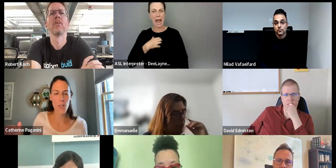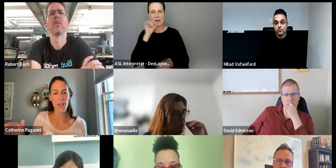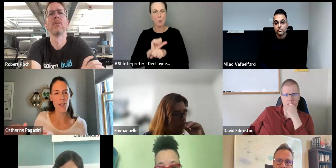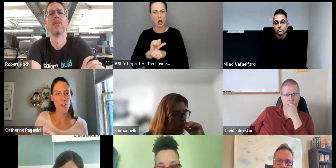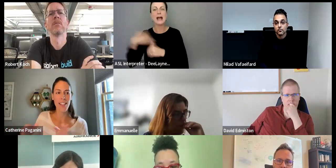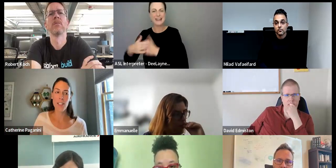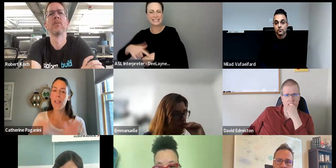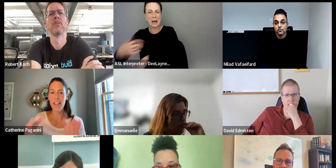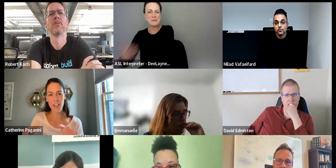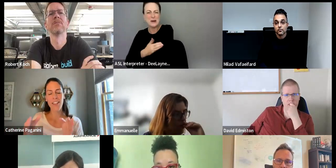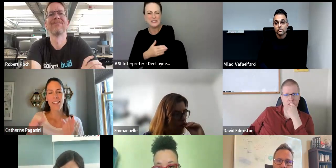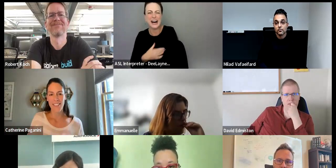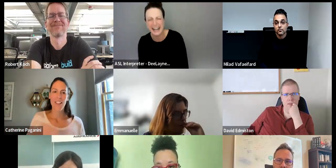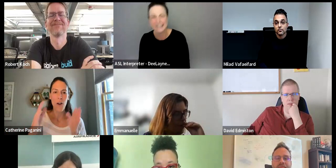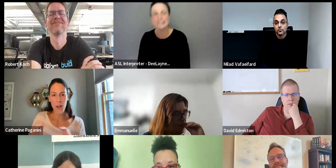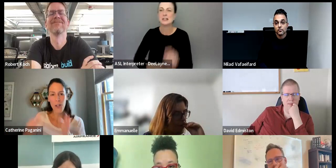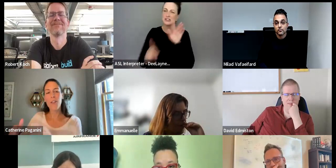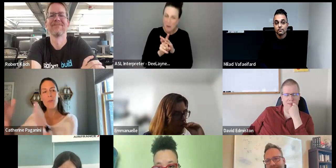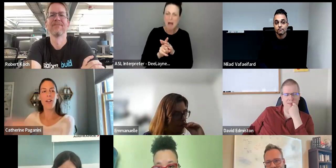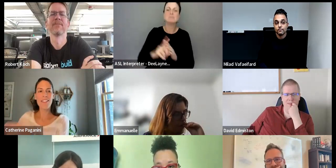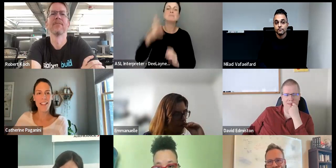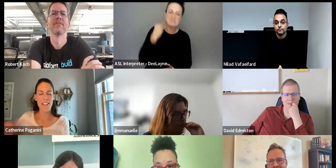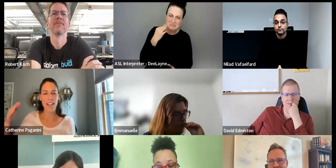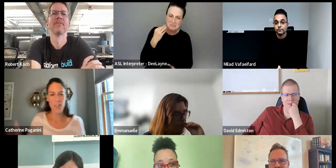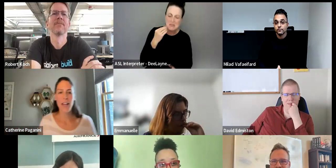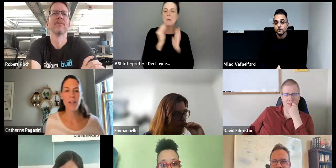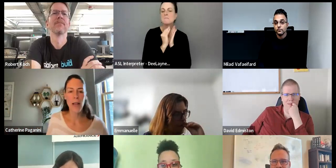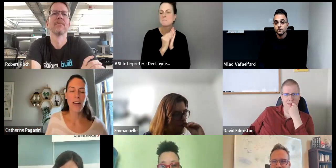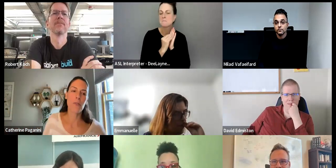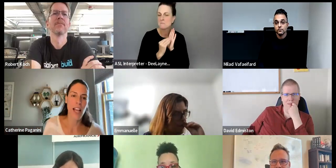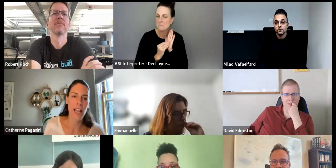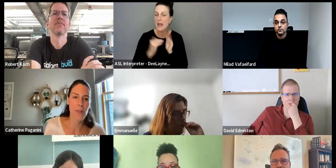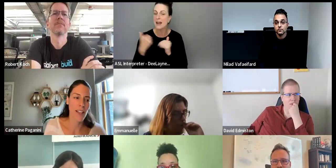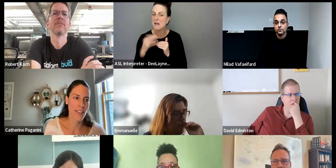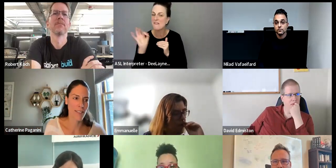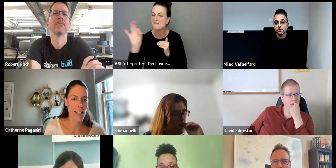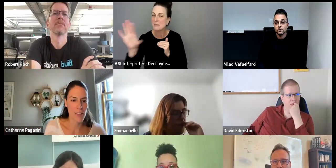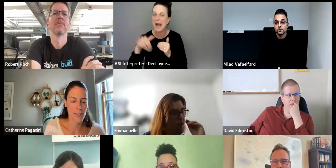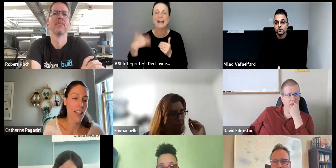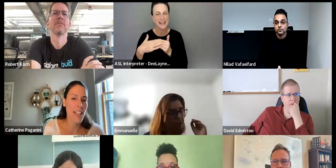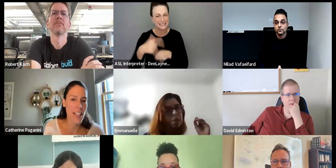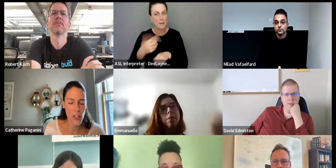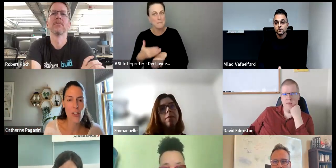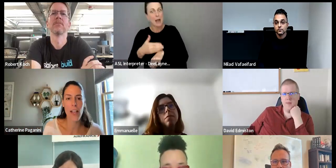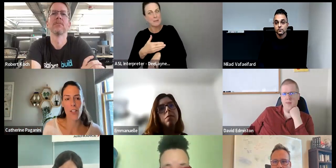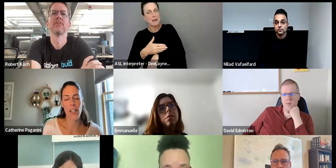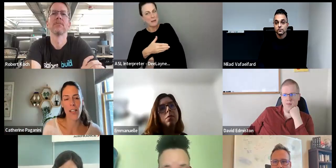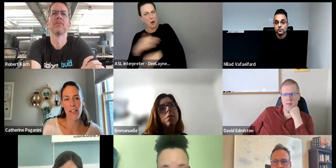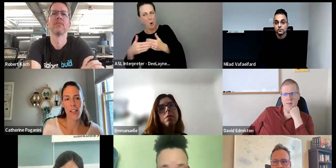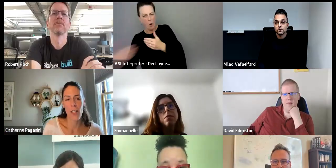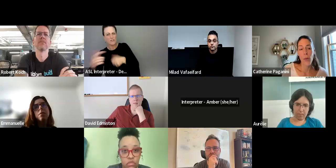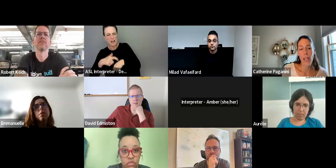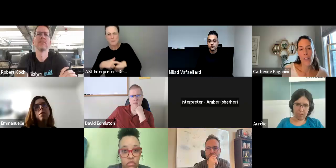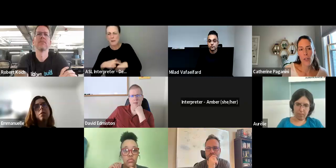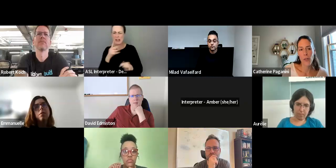next time it's better. So it's like, let's be there, all the KubeCons, and it gets better and better over time. So that kind of, I think that's a good strategy.